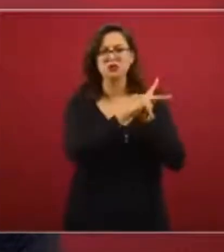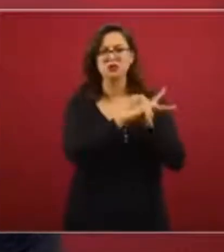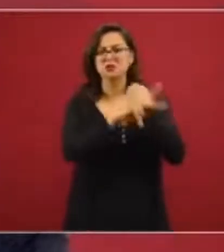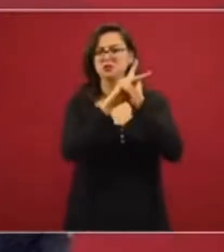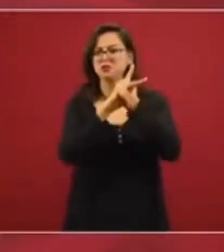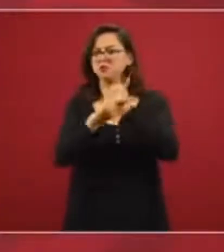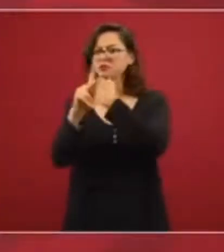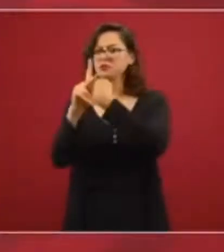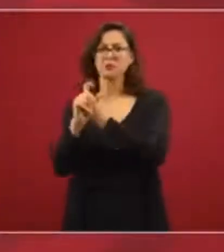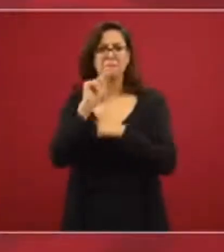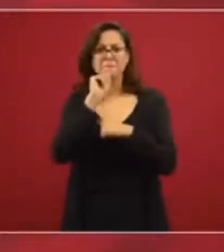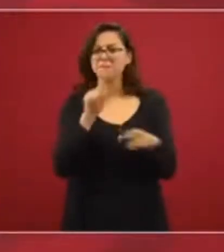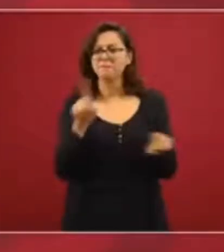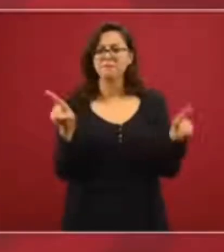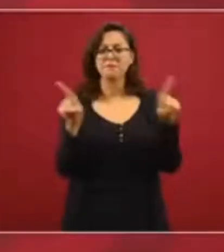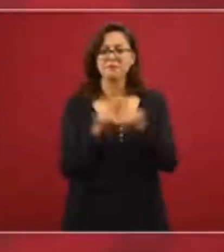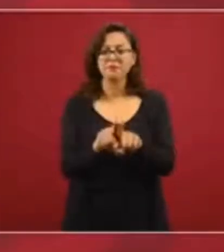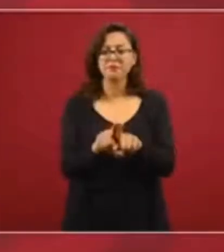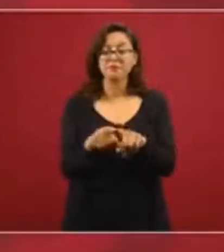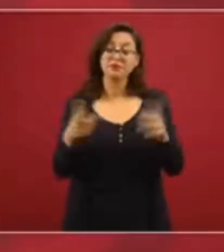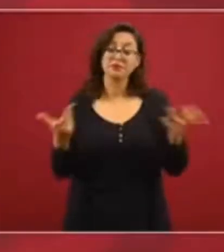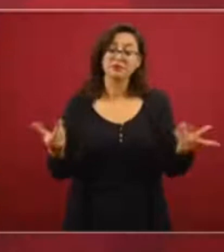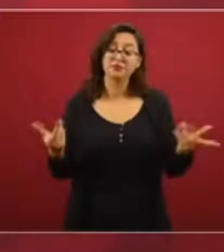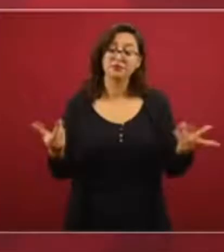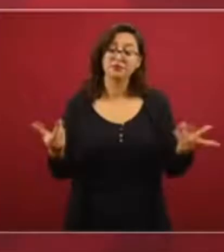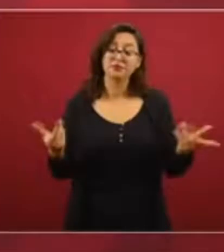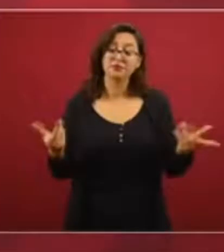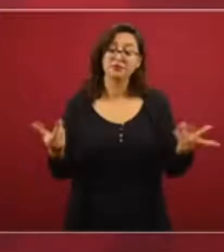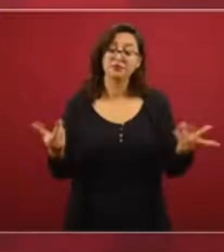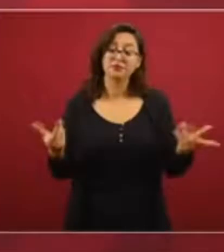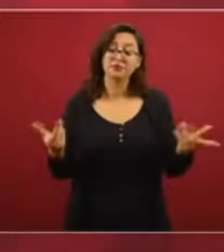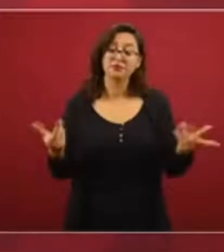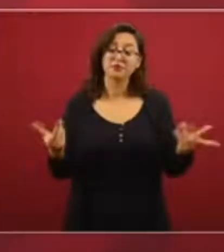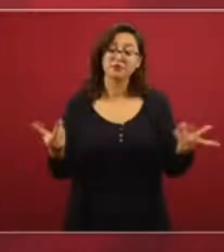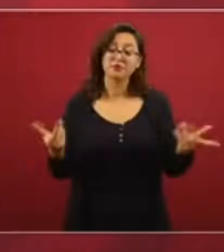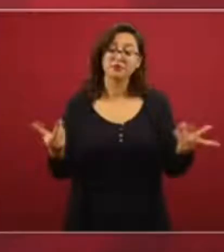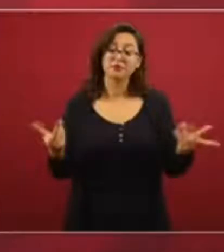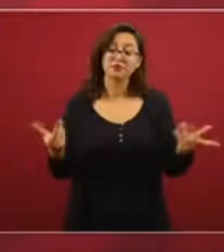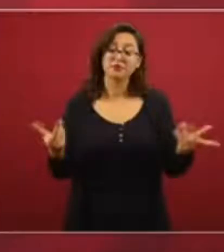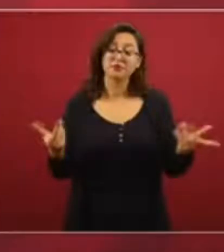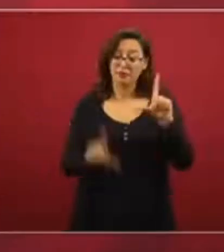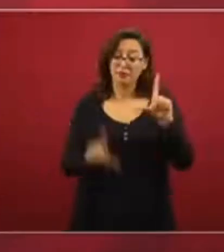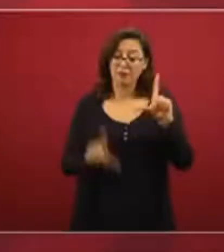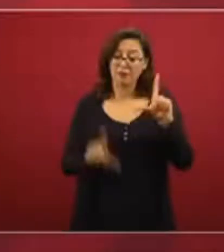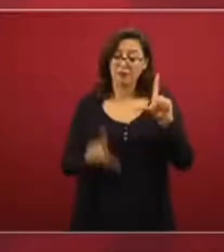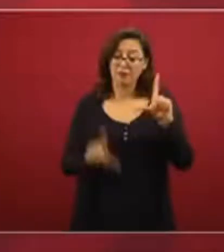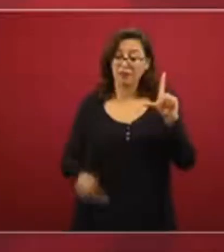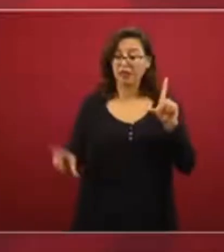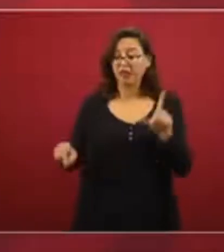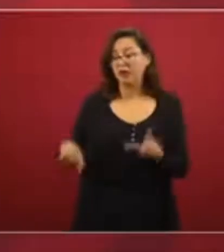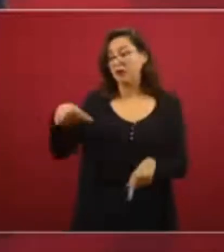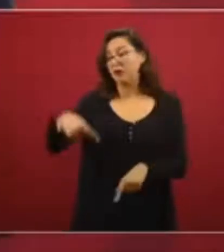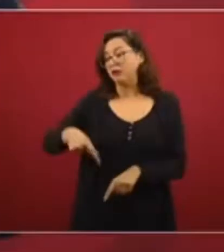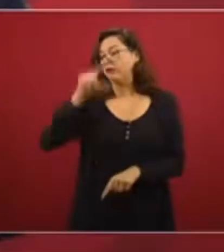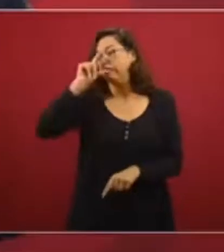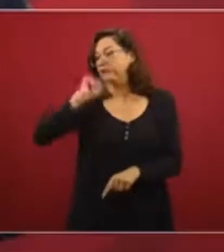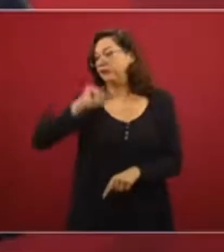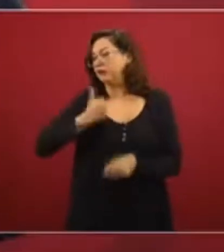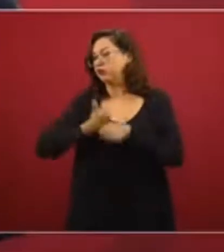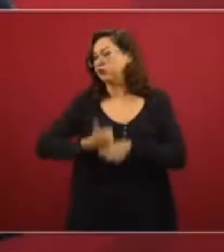La tragedia de México The tragedy of Mexico ha sido